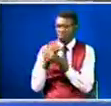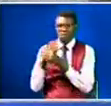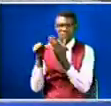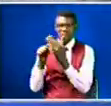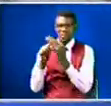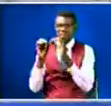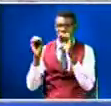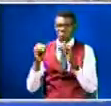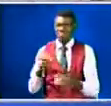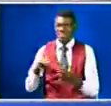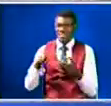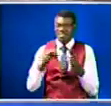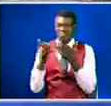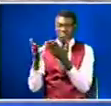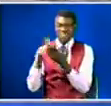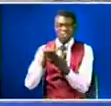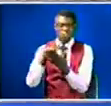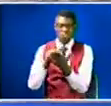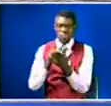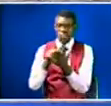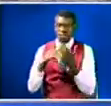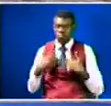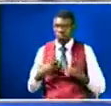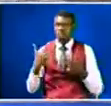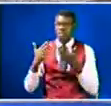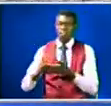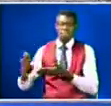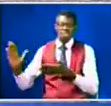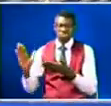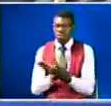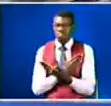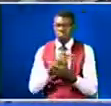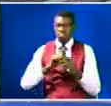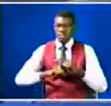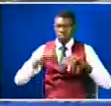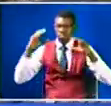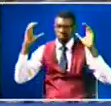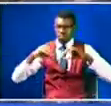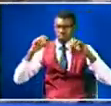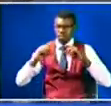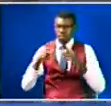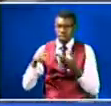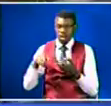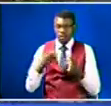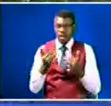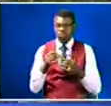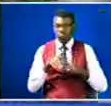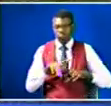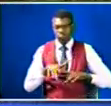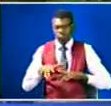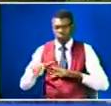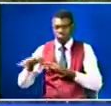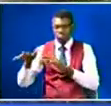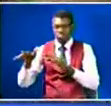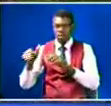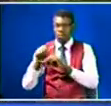Swam Crossway was too weak. People and properties have been swept away during rainy seasons. The river now flows peacefully under the strong